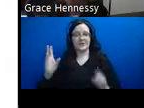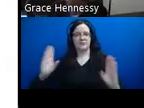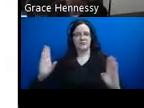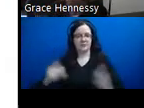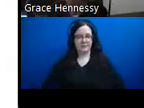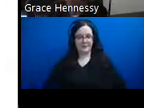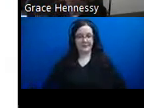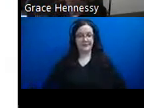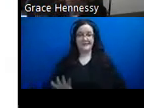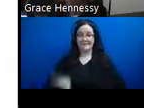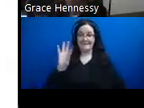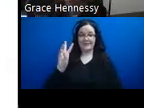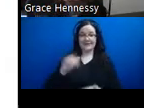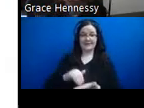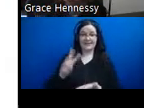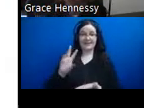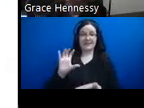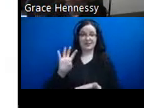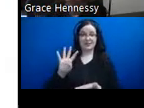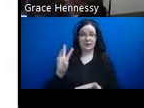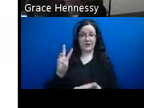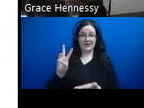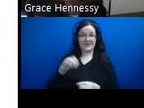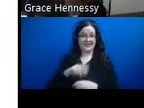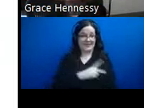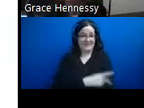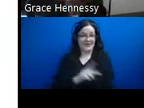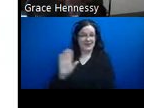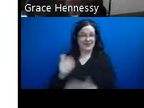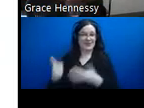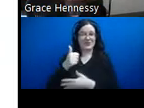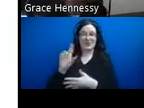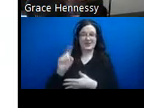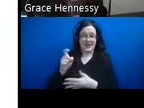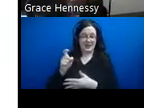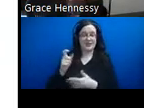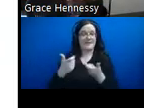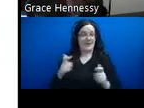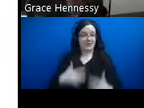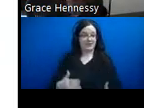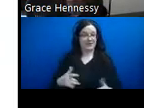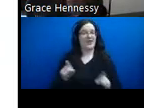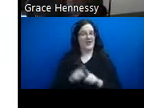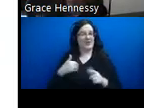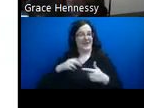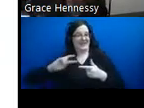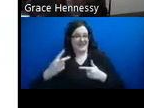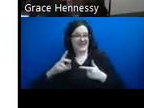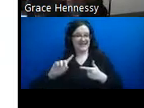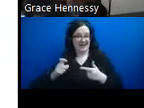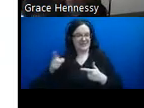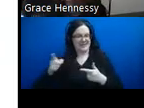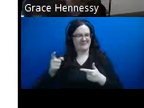that 6,646 inpatients with a primary diagnosis of major depression also had a secondary diagnosis of gambling